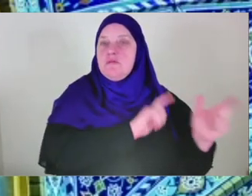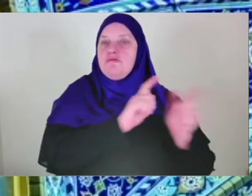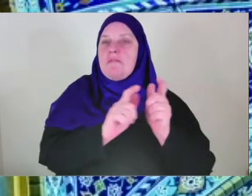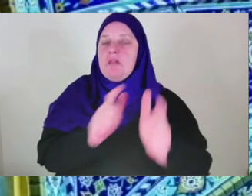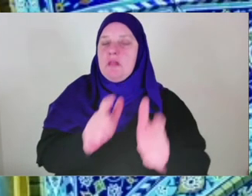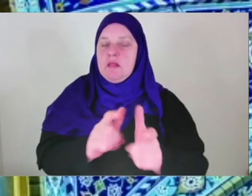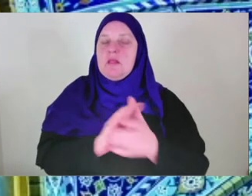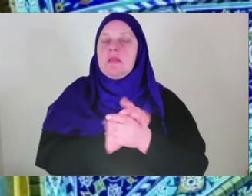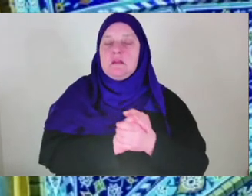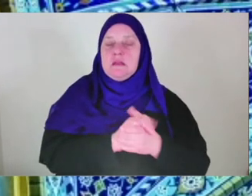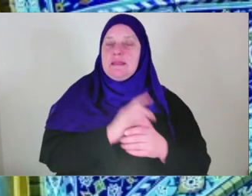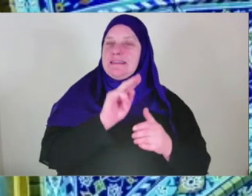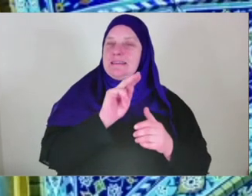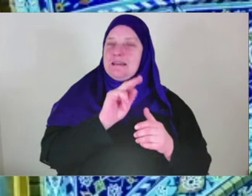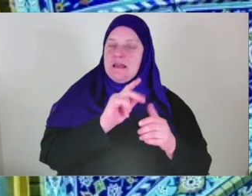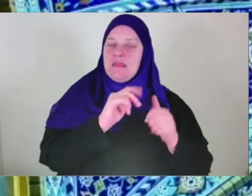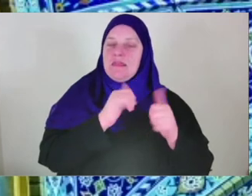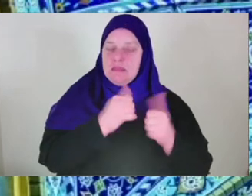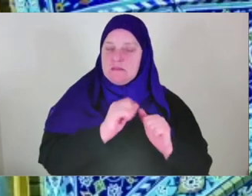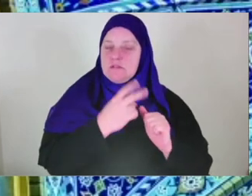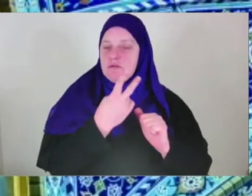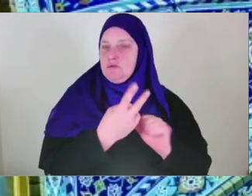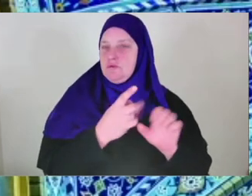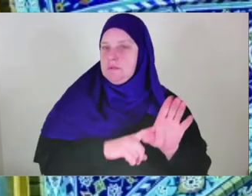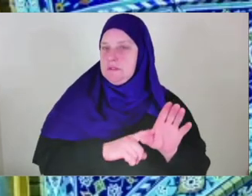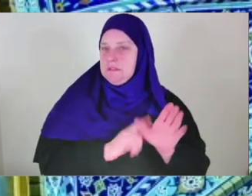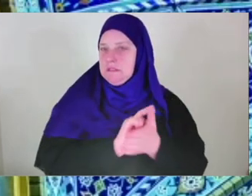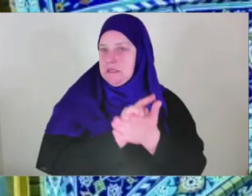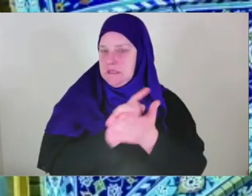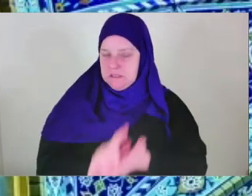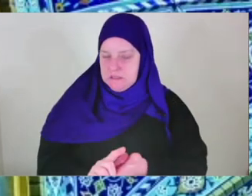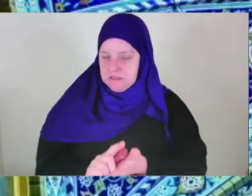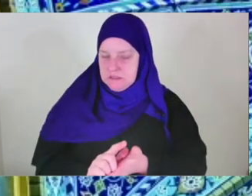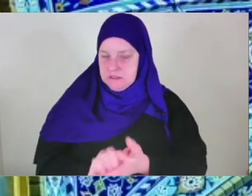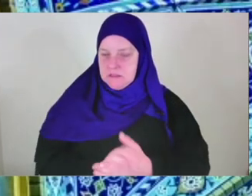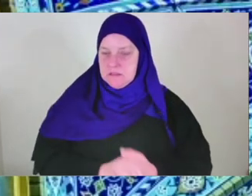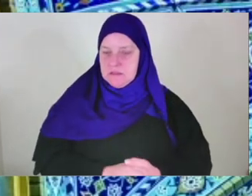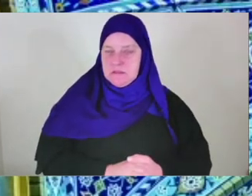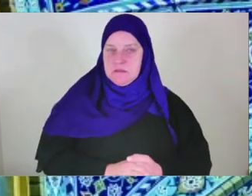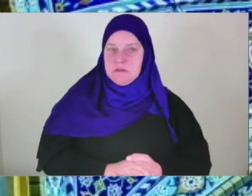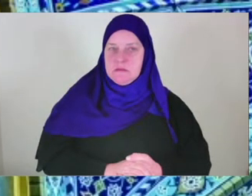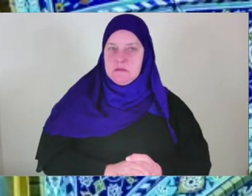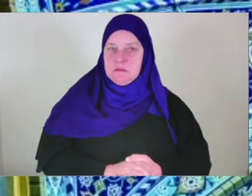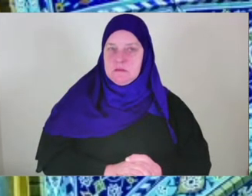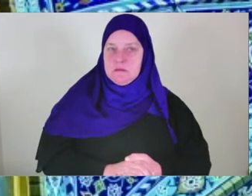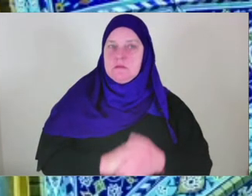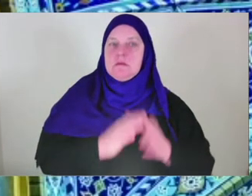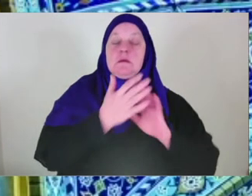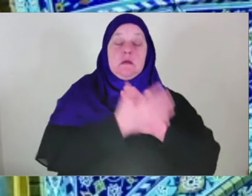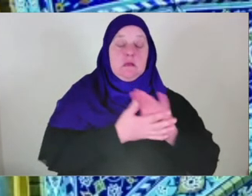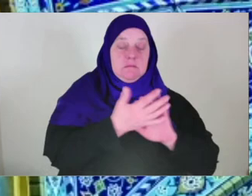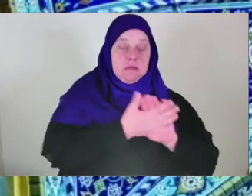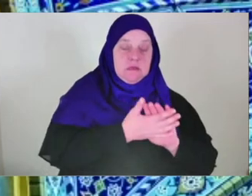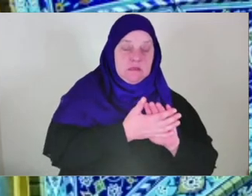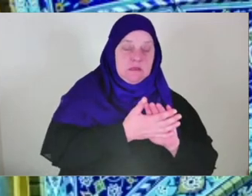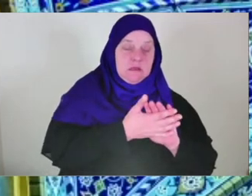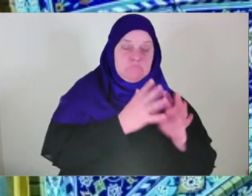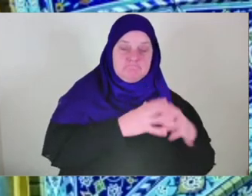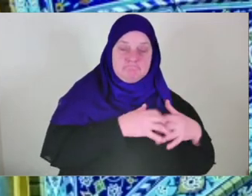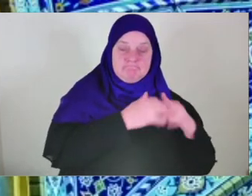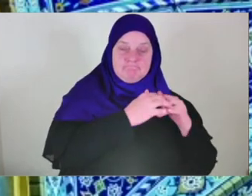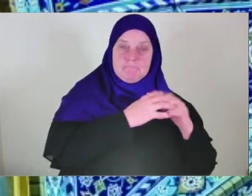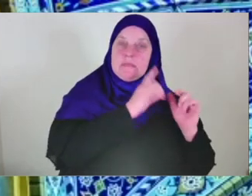was revealed to the Prophet. So that means 15 years after the advent of Islam, the obligation of zakat was revealed.